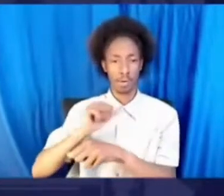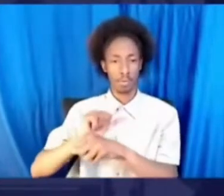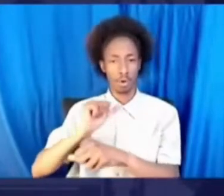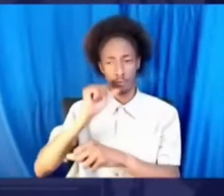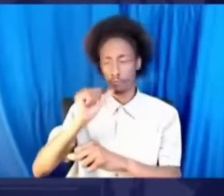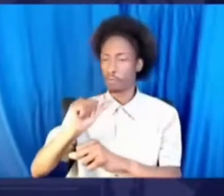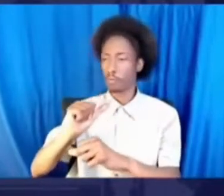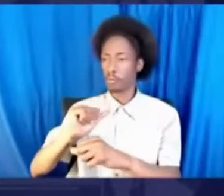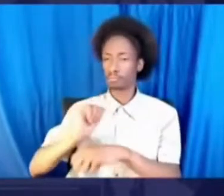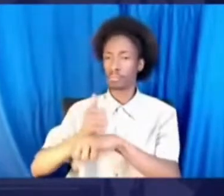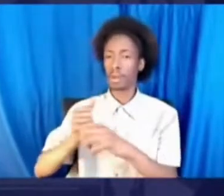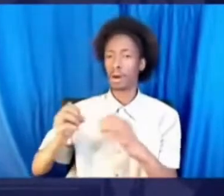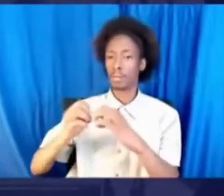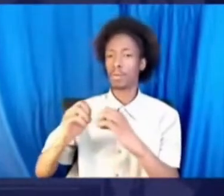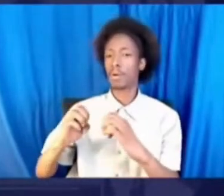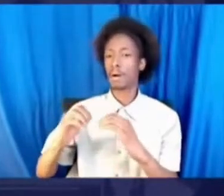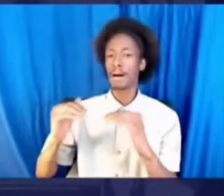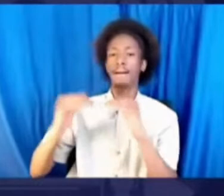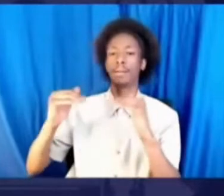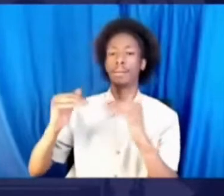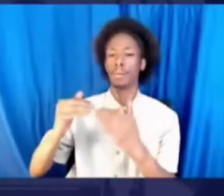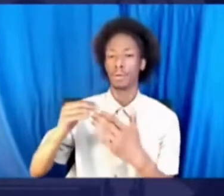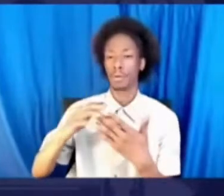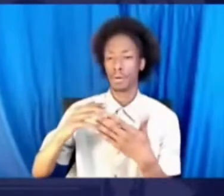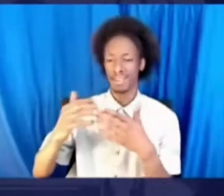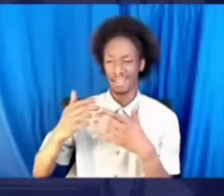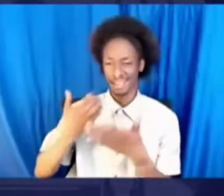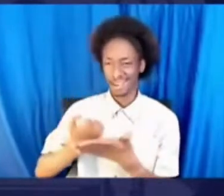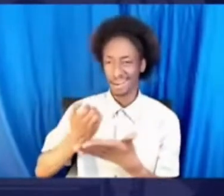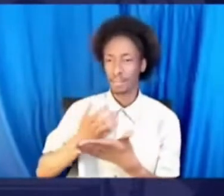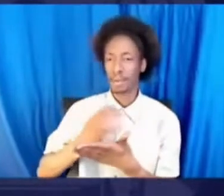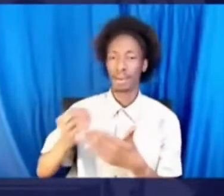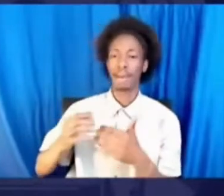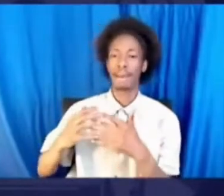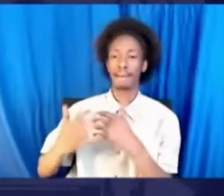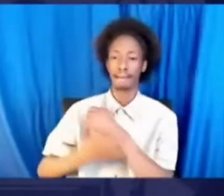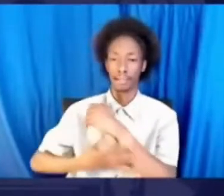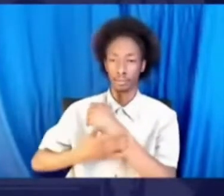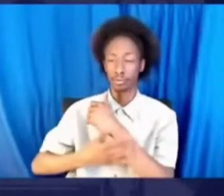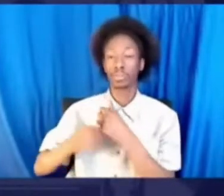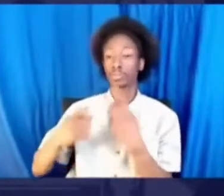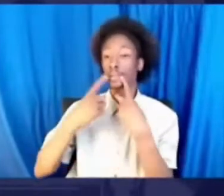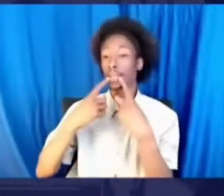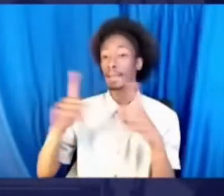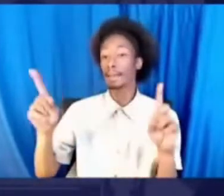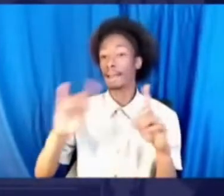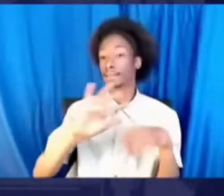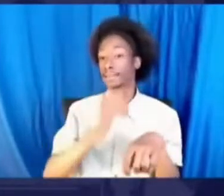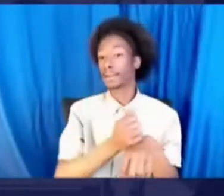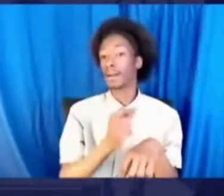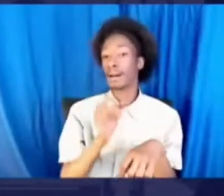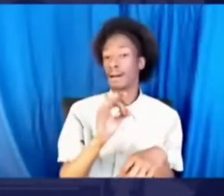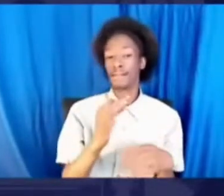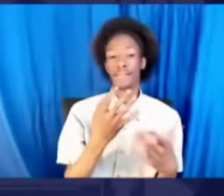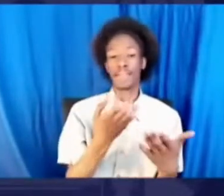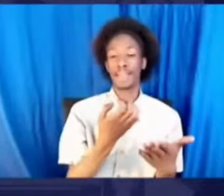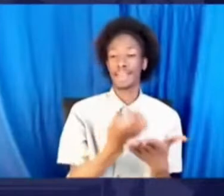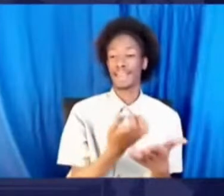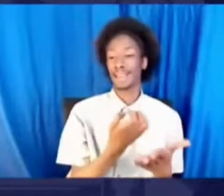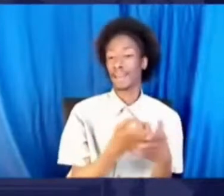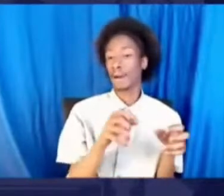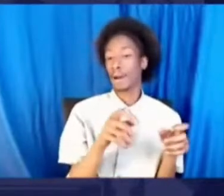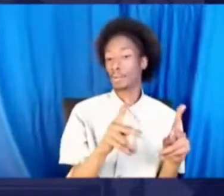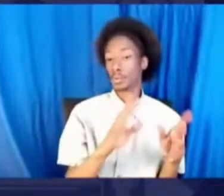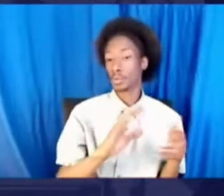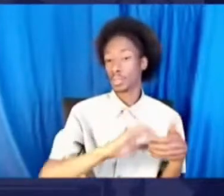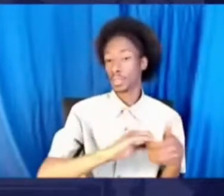equitable economy and country. She's announced the formation of the Economic Opportunity Coalition,